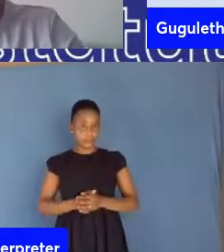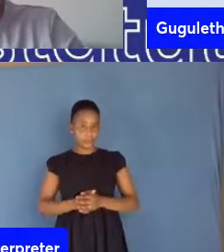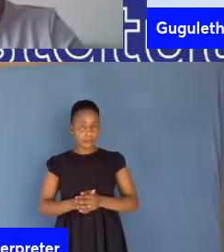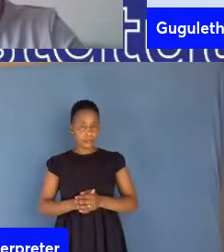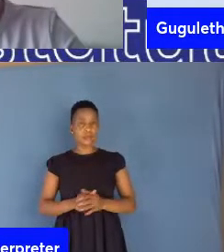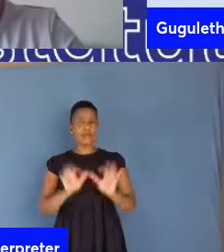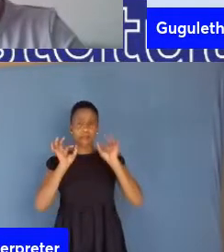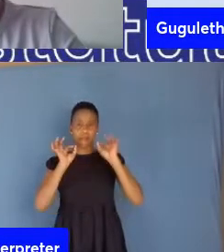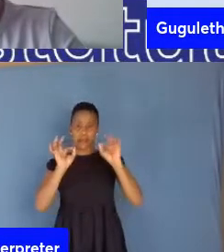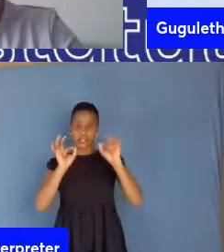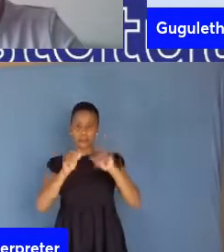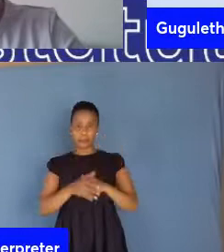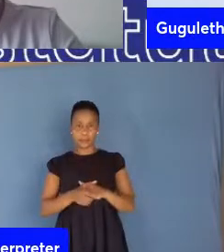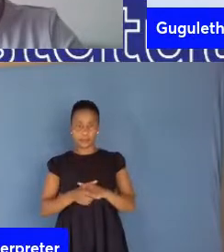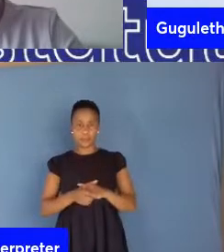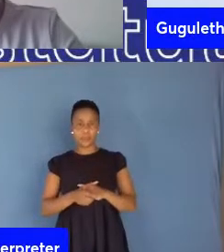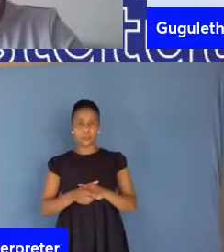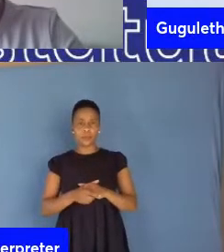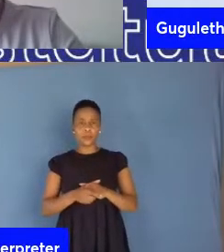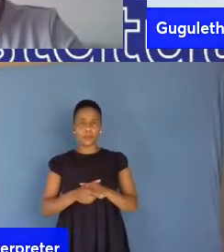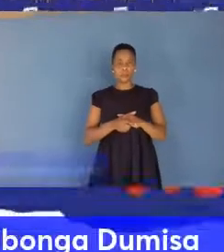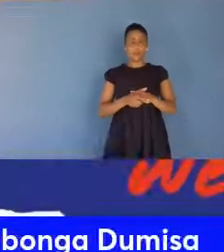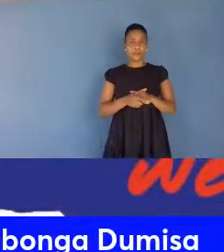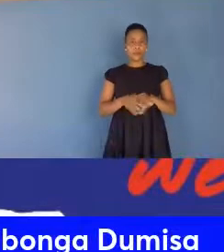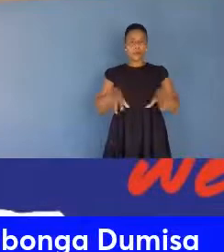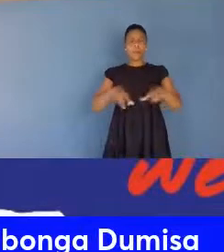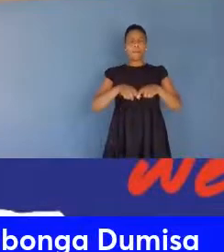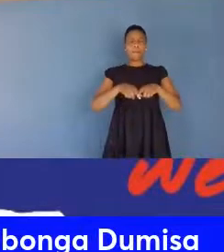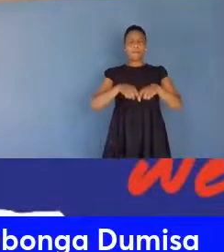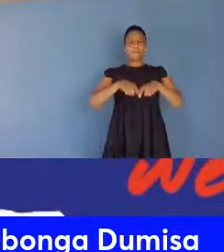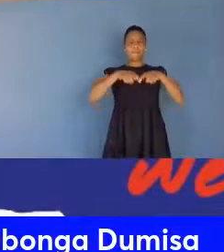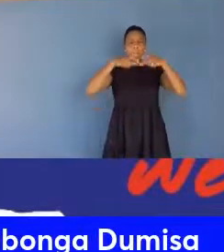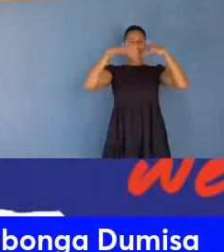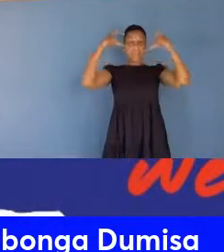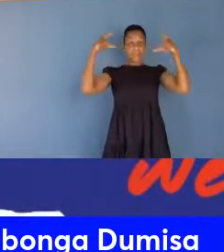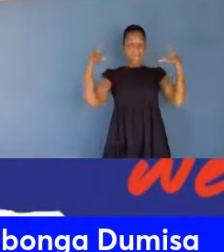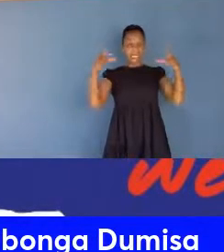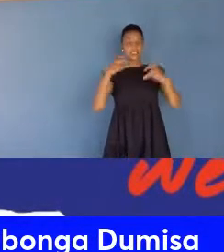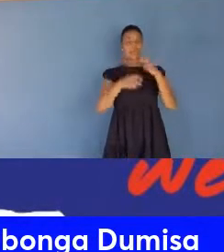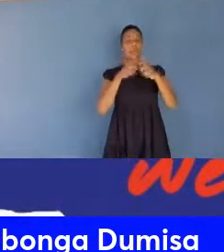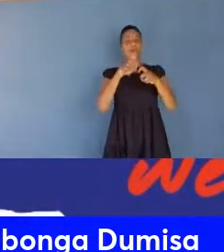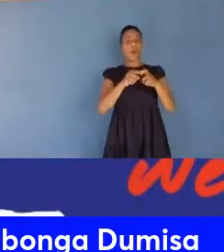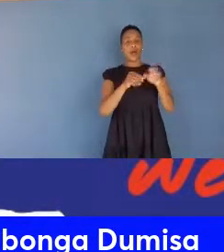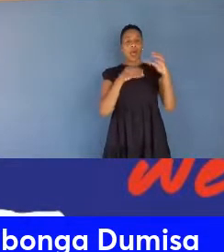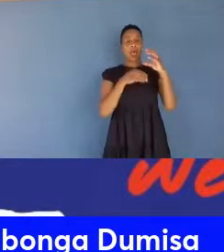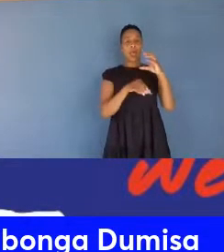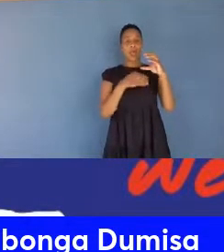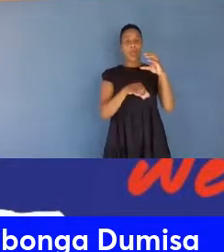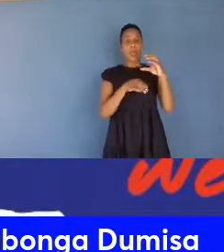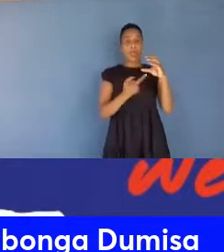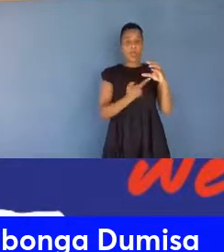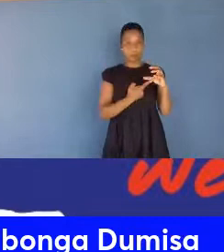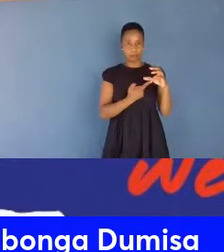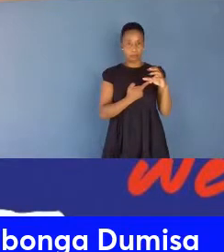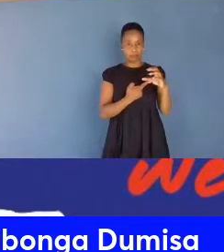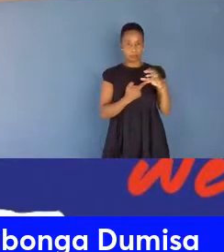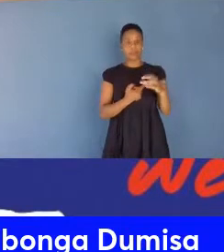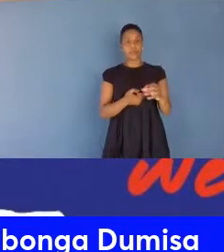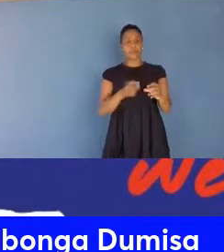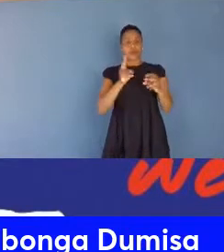perfectly. Okay, so the biggest problem is communication and what we call